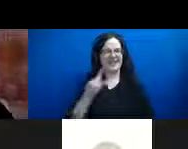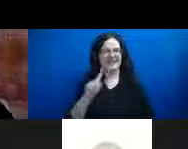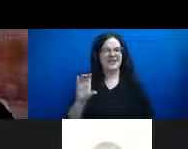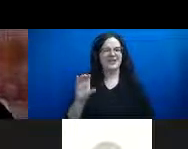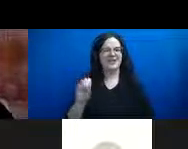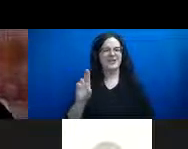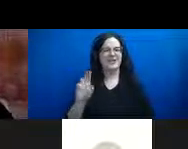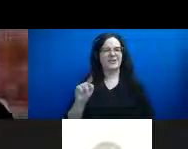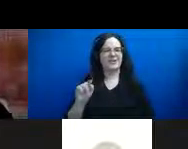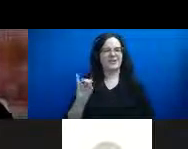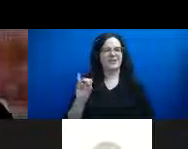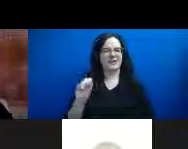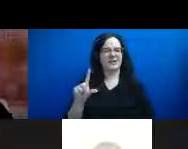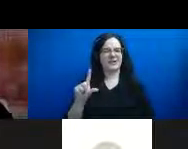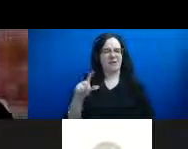a